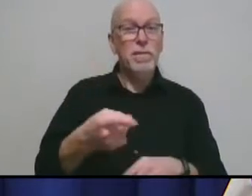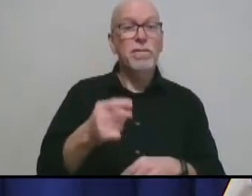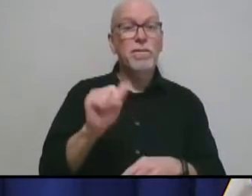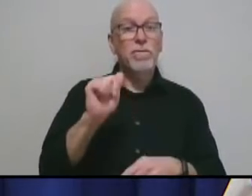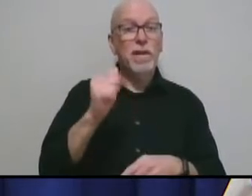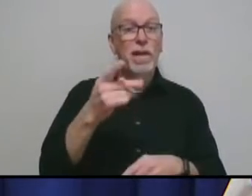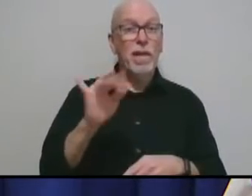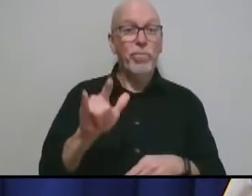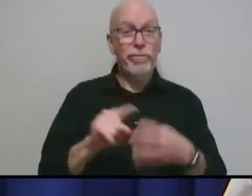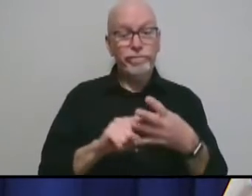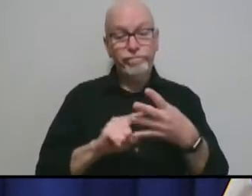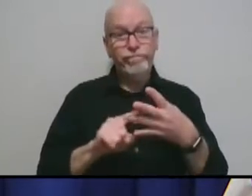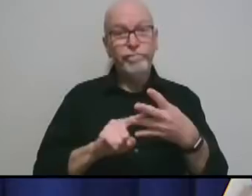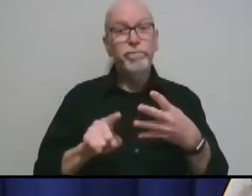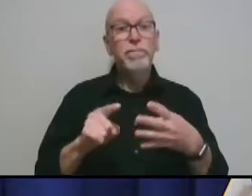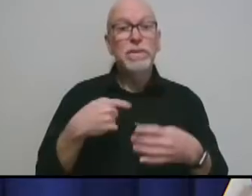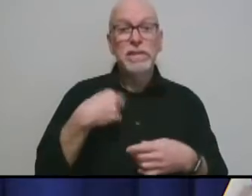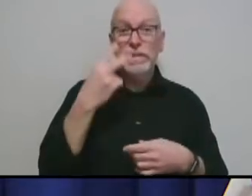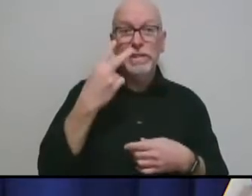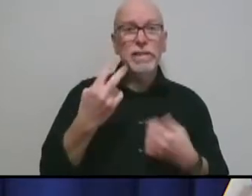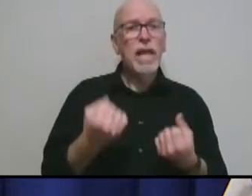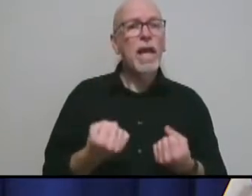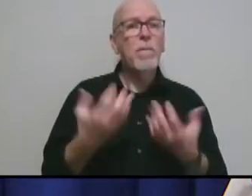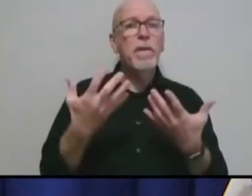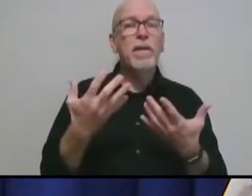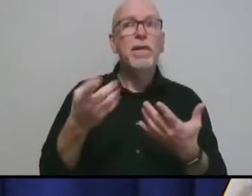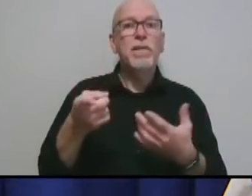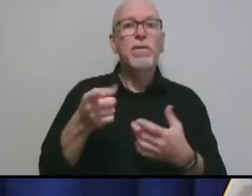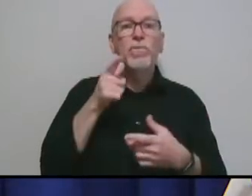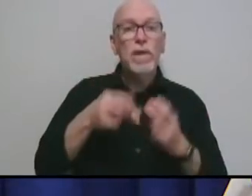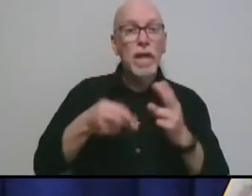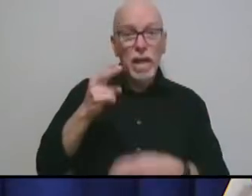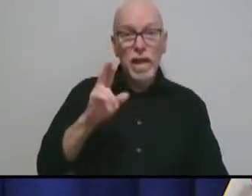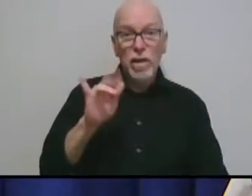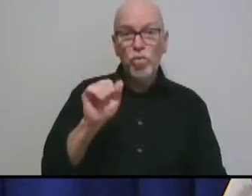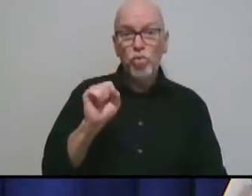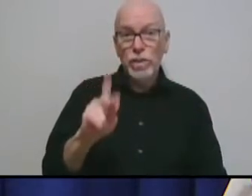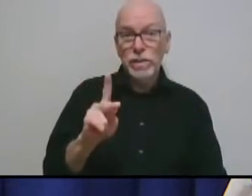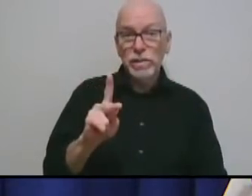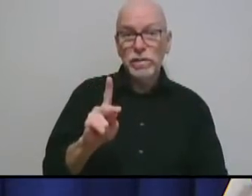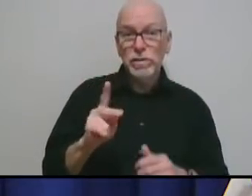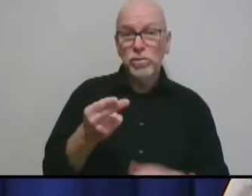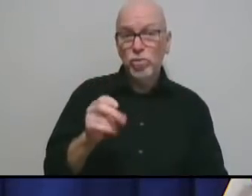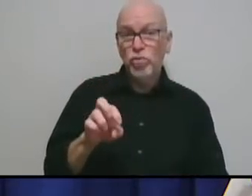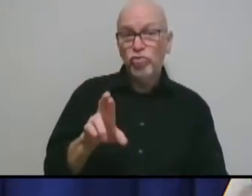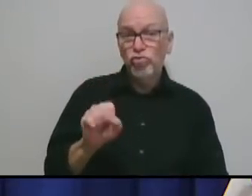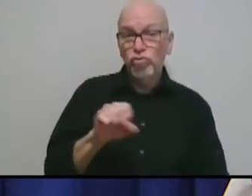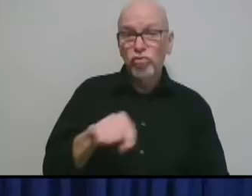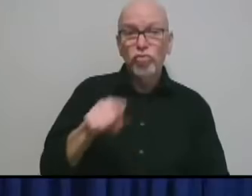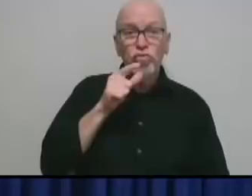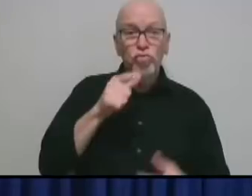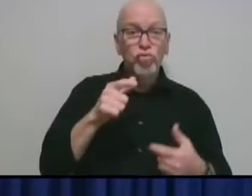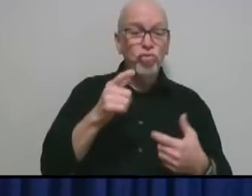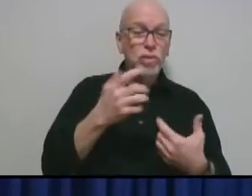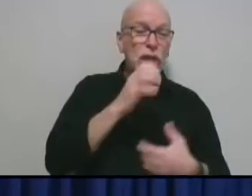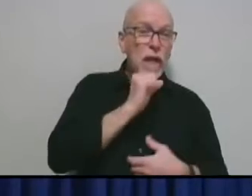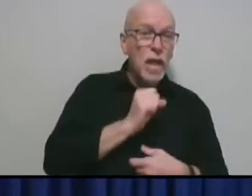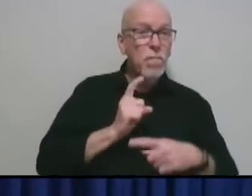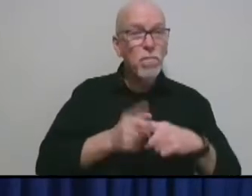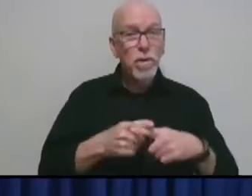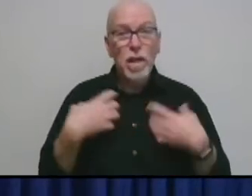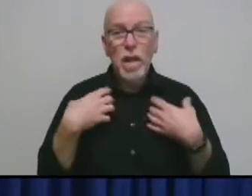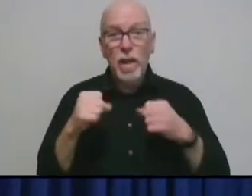number of, especially the most at-risk Hoosiers, the comorbidities now being put into the